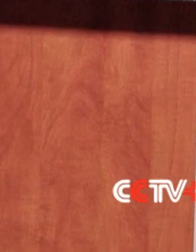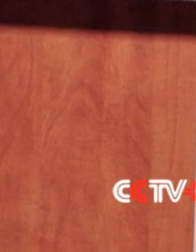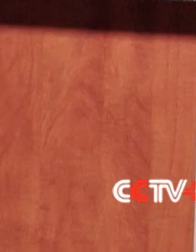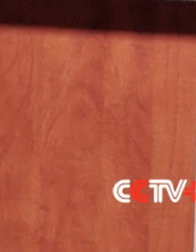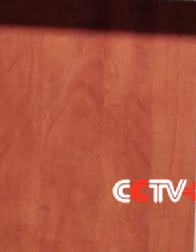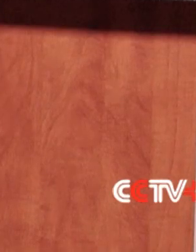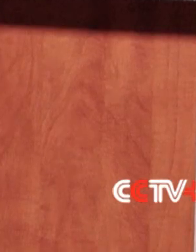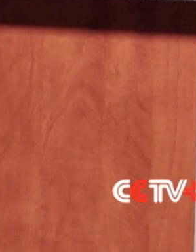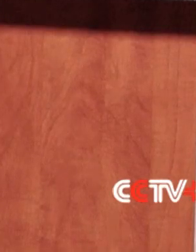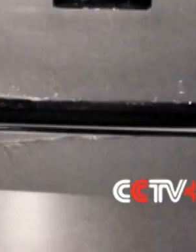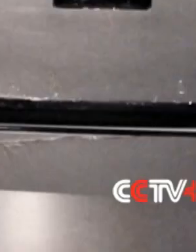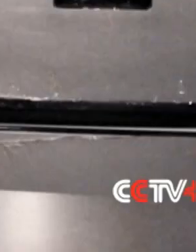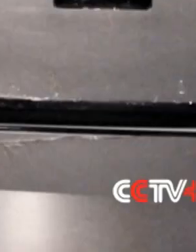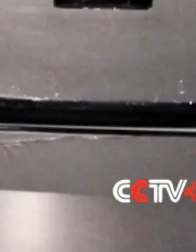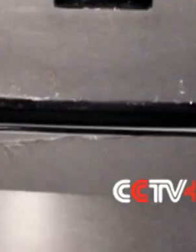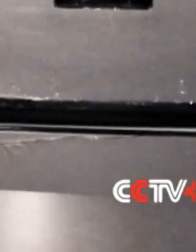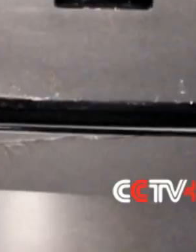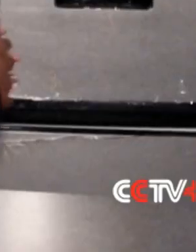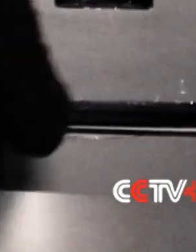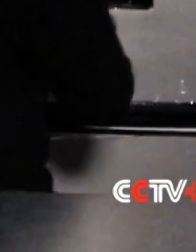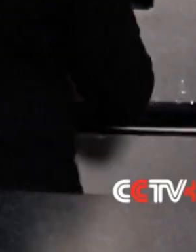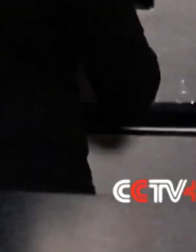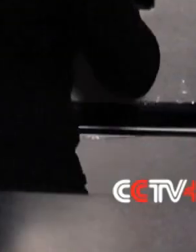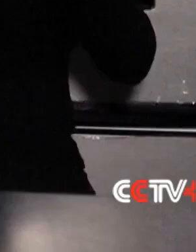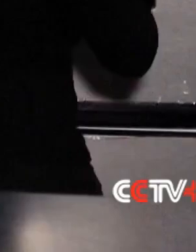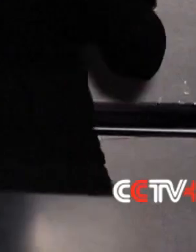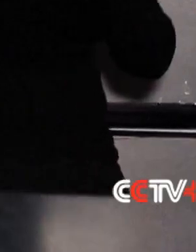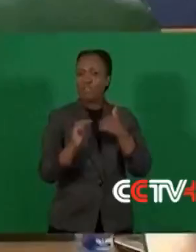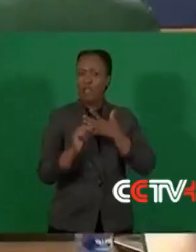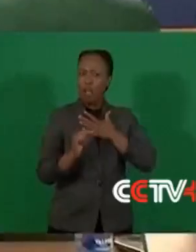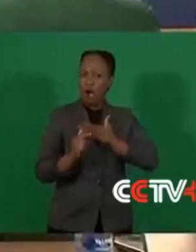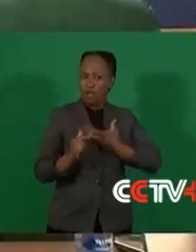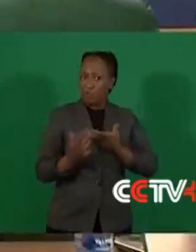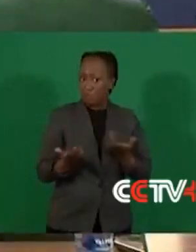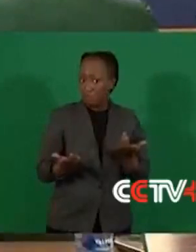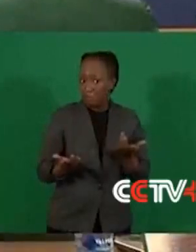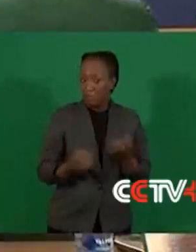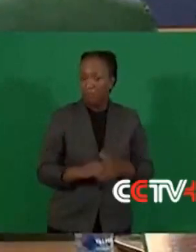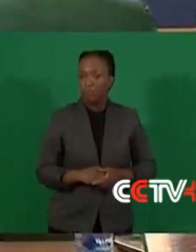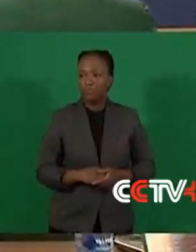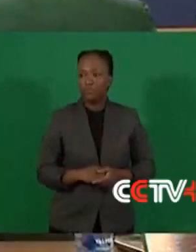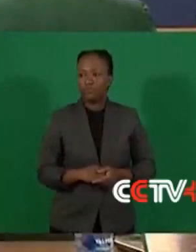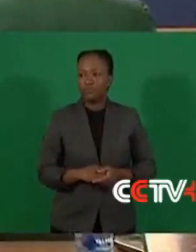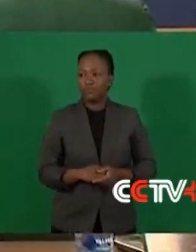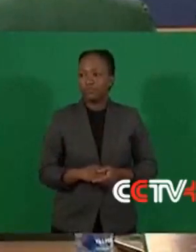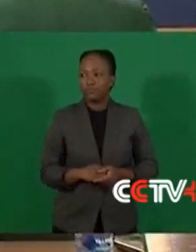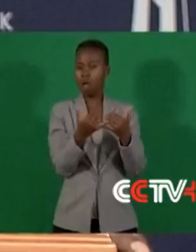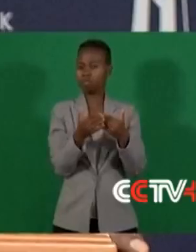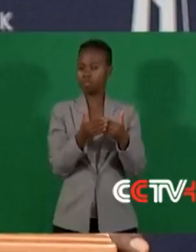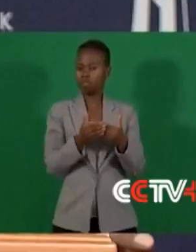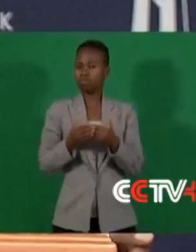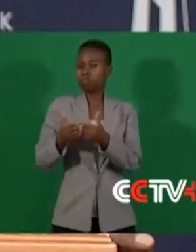Johannesburg resident Shaleen Pillay bought her first home in June 2022 as South Africa's aggressive rate tightening cycle took hold